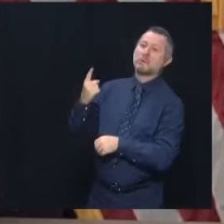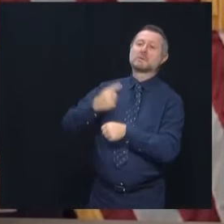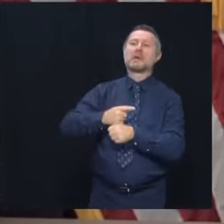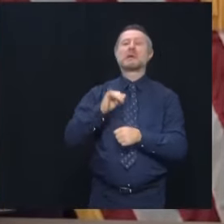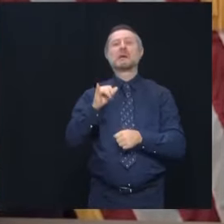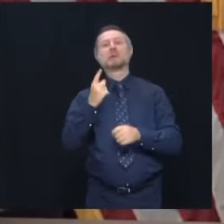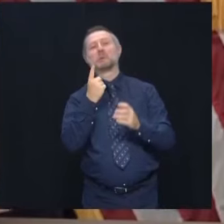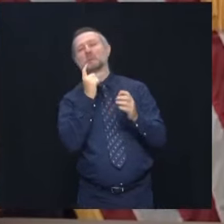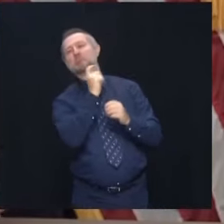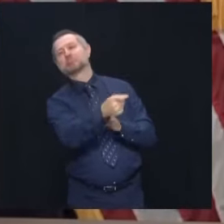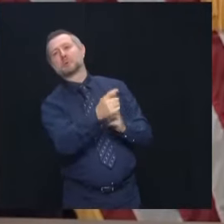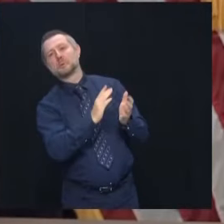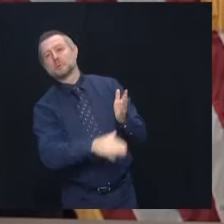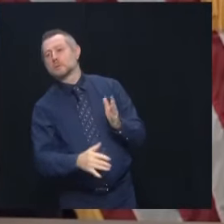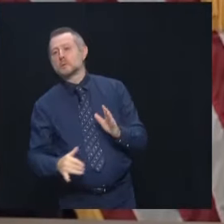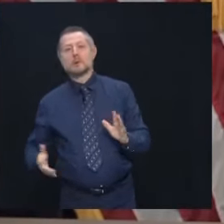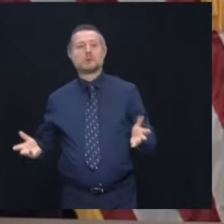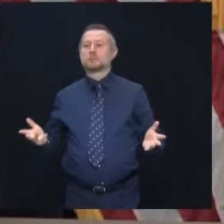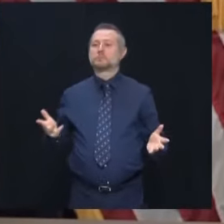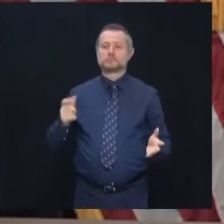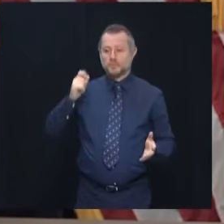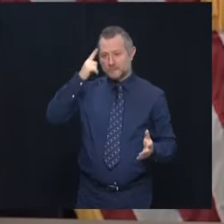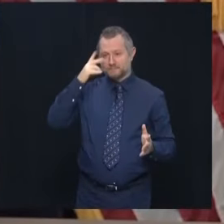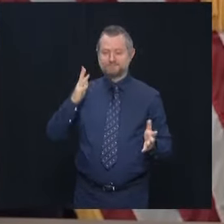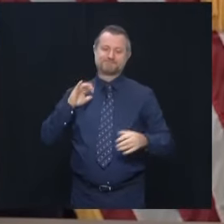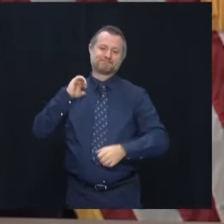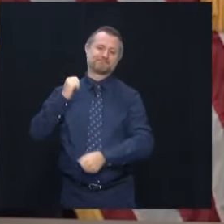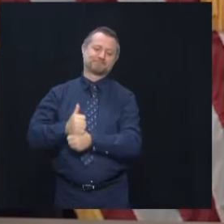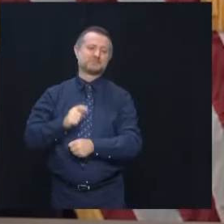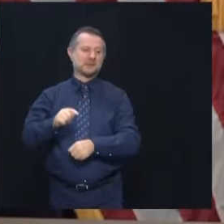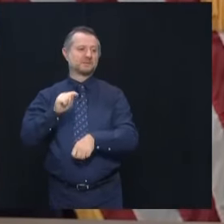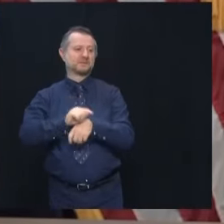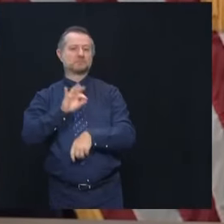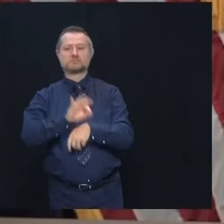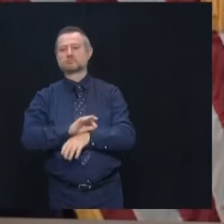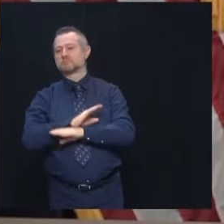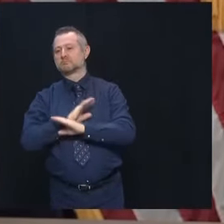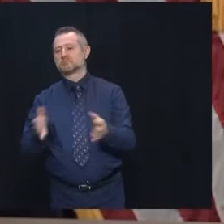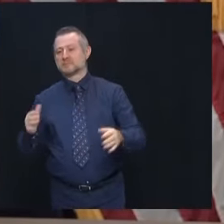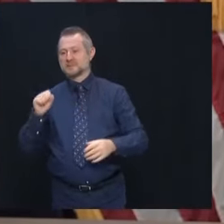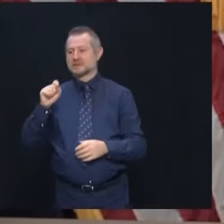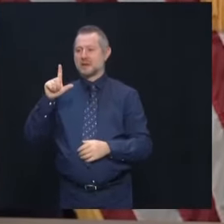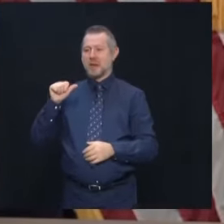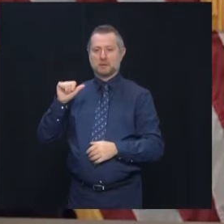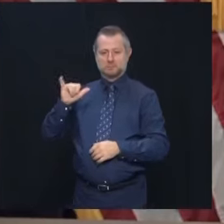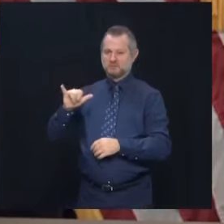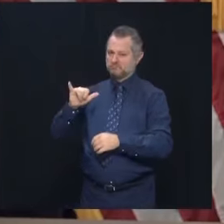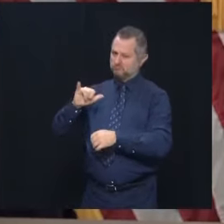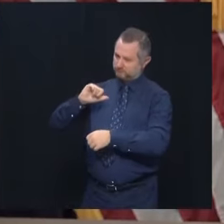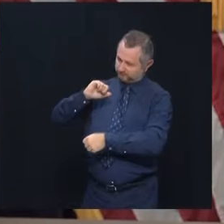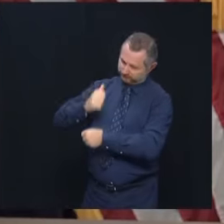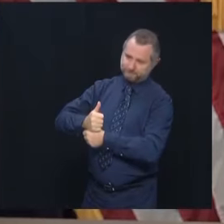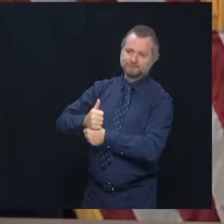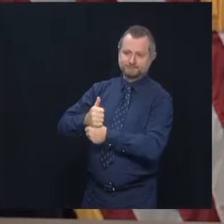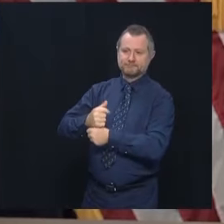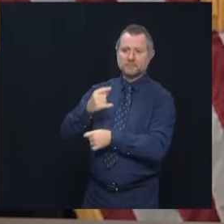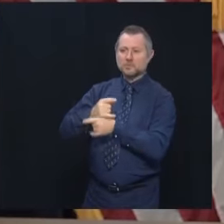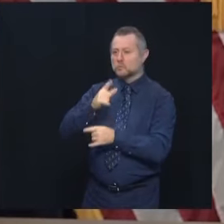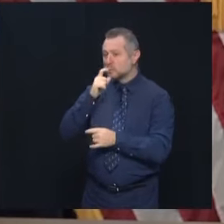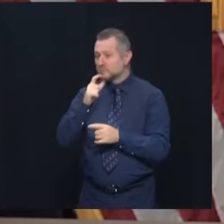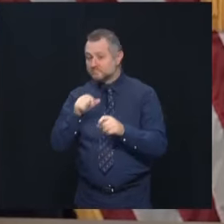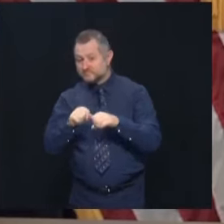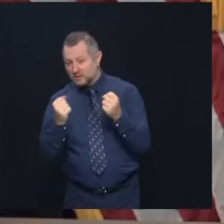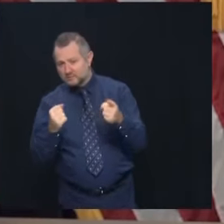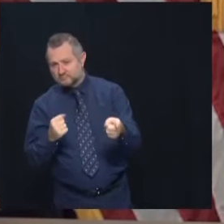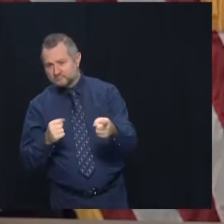governor put together the SLA task force. The hope being from the SLA task force was that we would go after individual bad actors before having